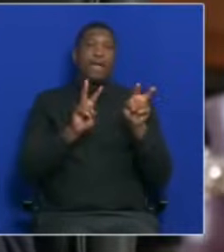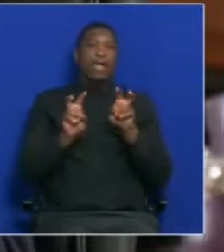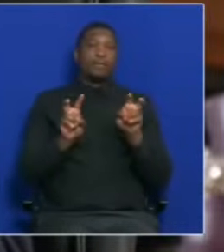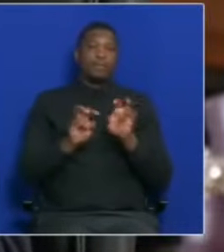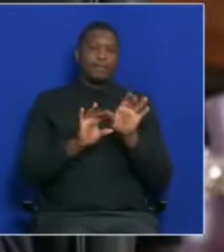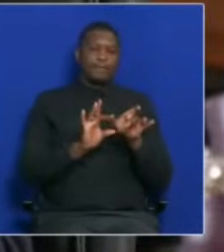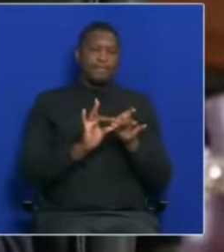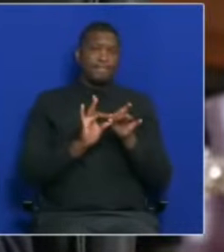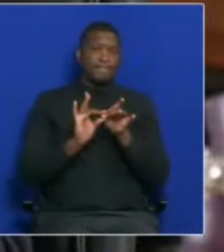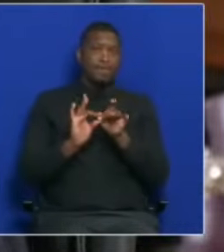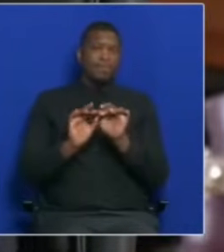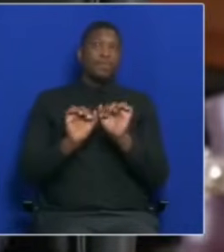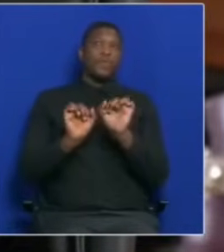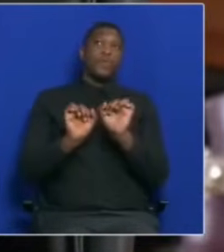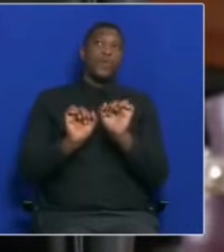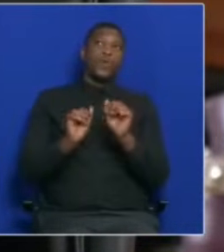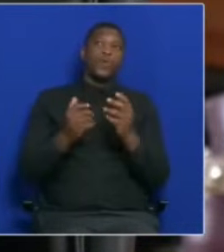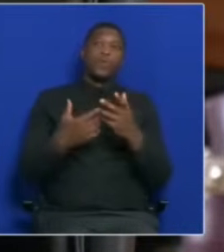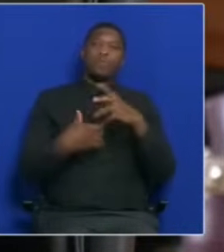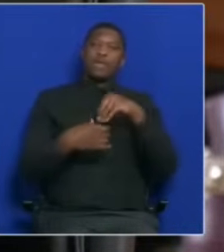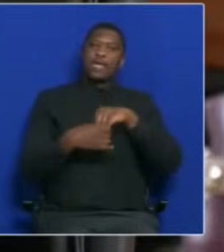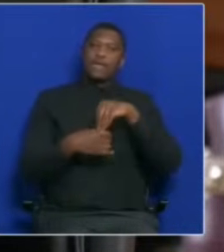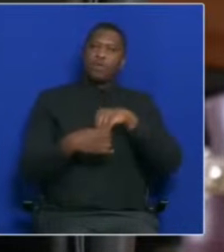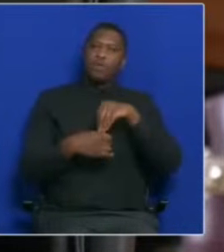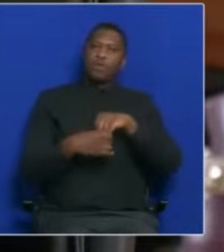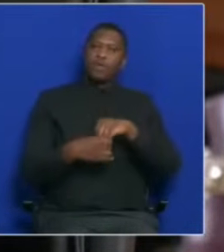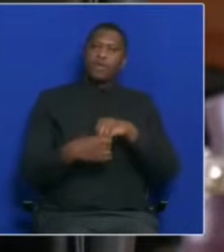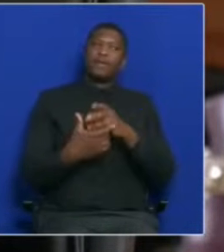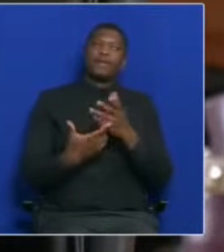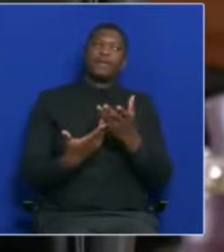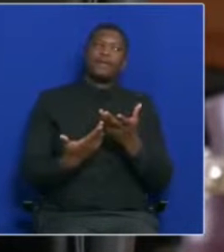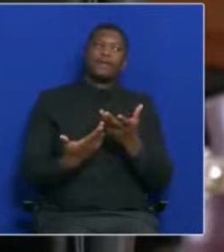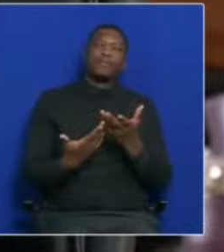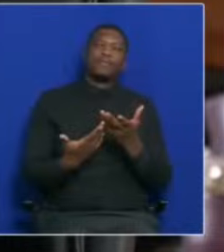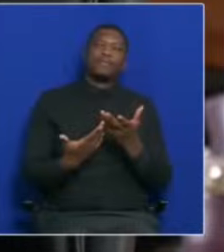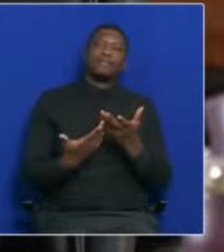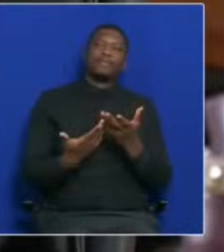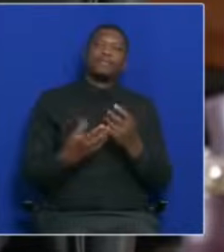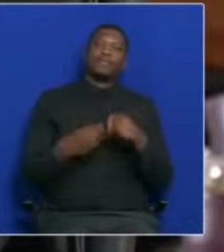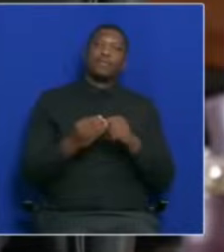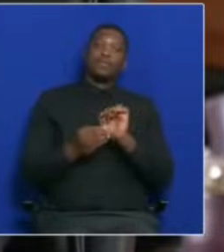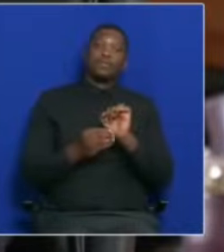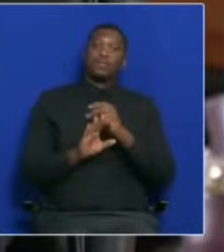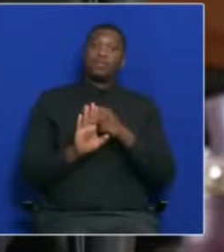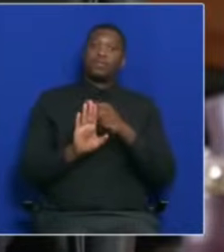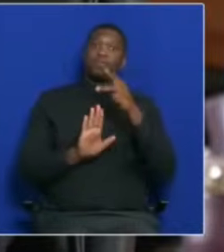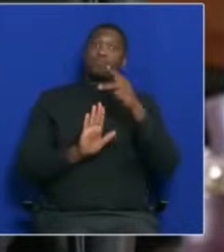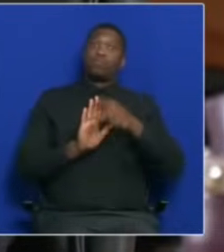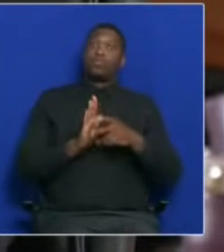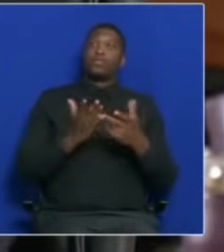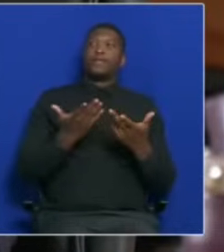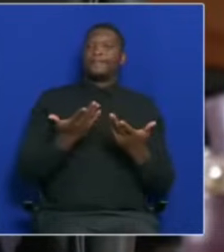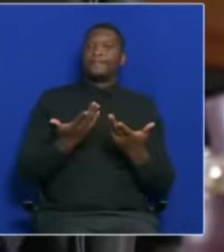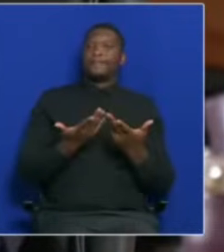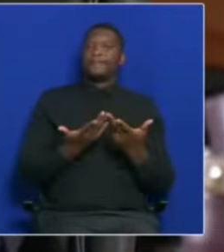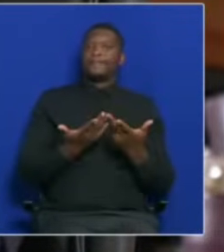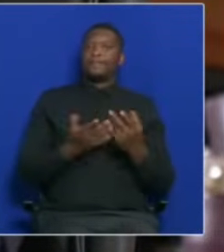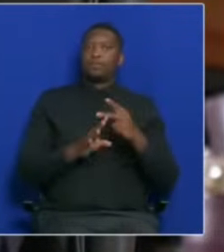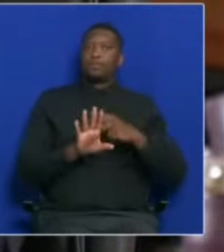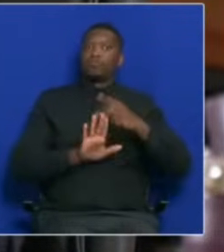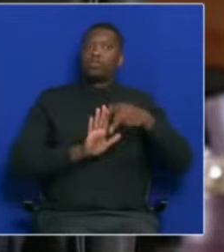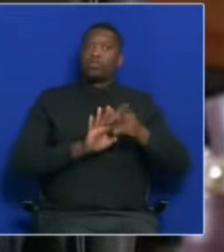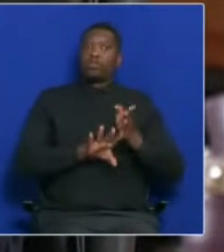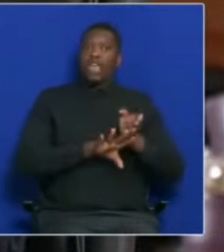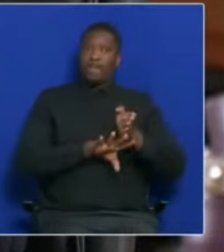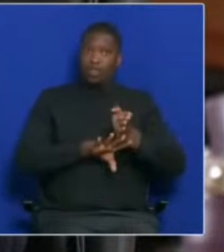your involvement with this project Operation Diversion. If we can go